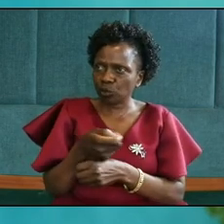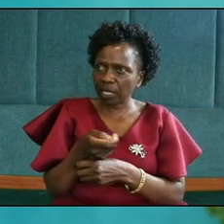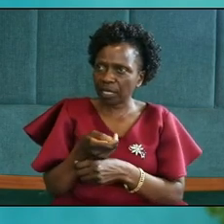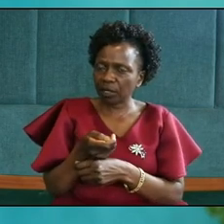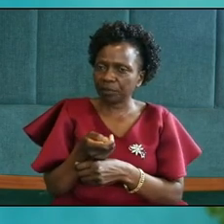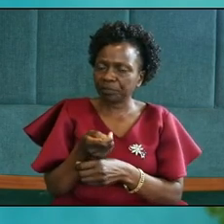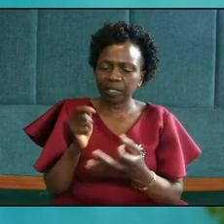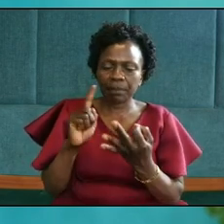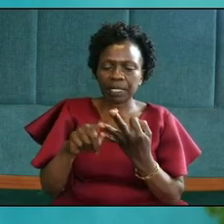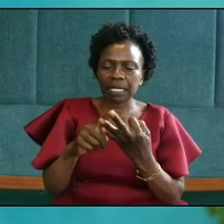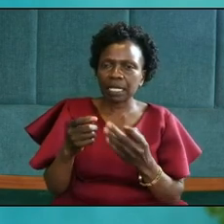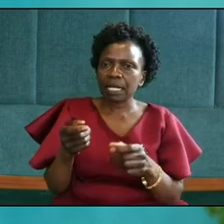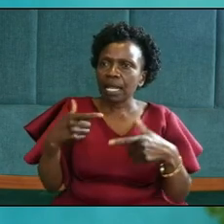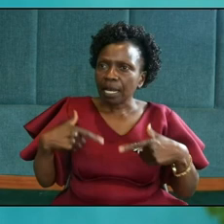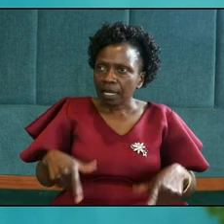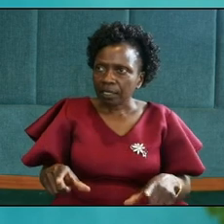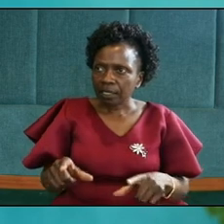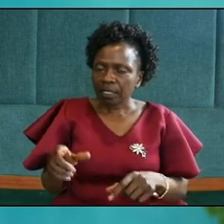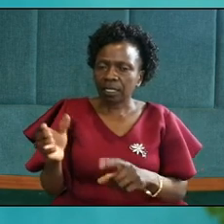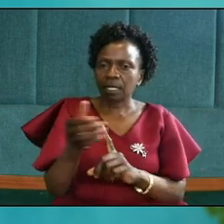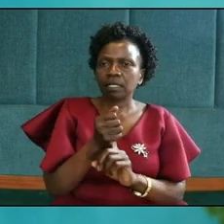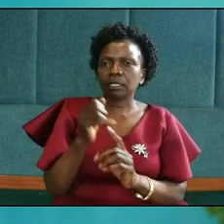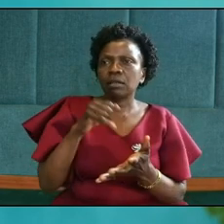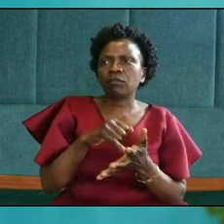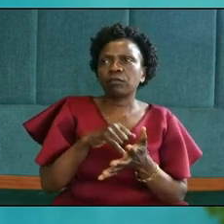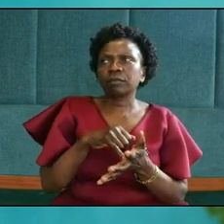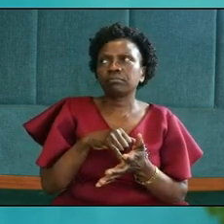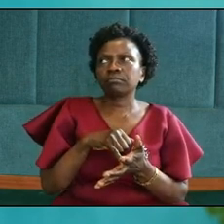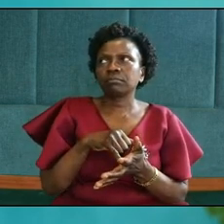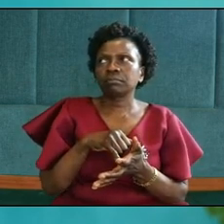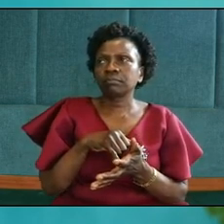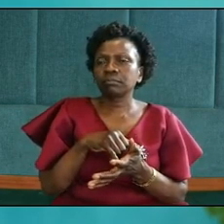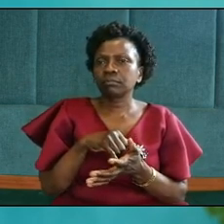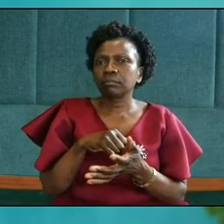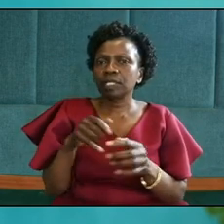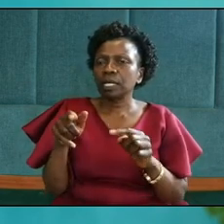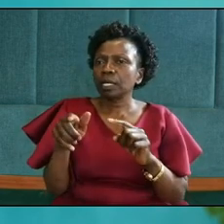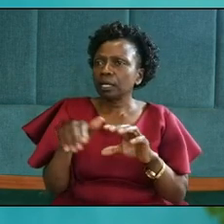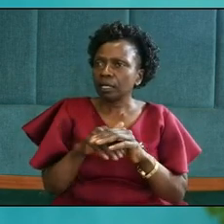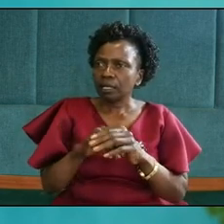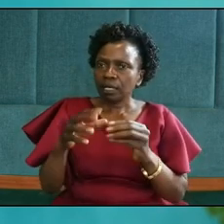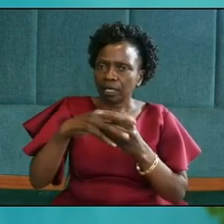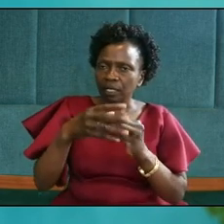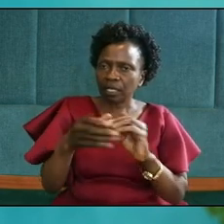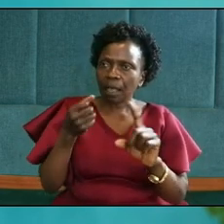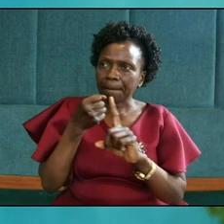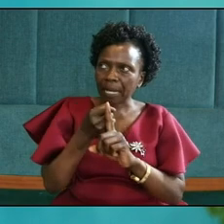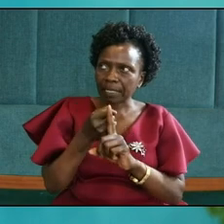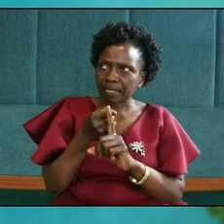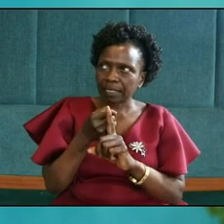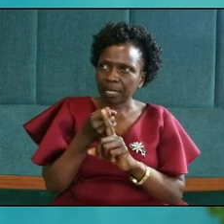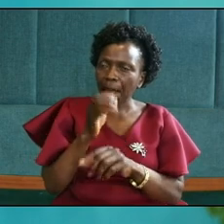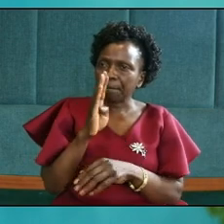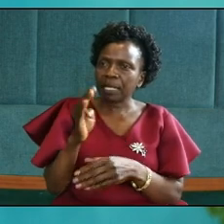involved. We want to ask you to be involved. To be involved in creating an impact in the VUCA world. Be